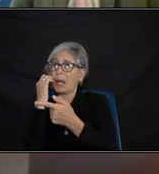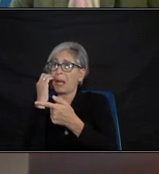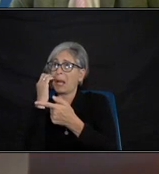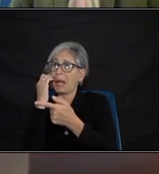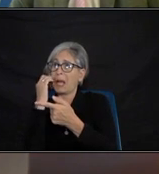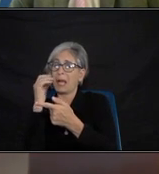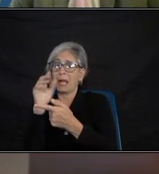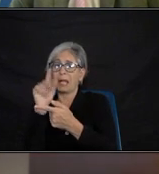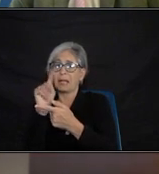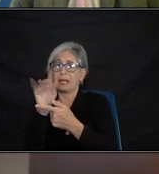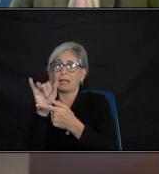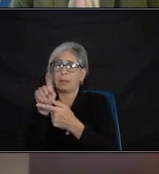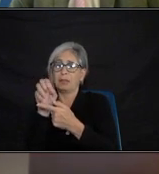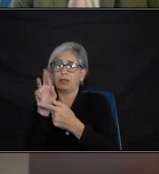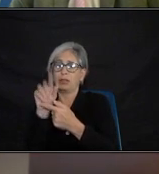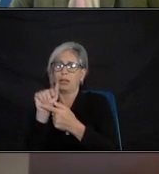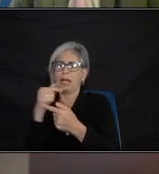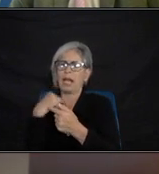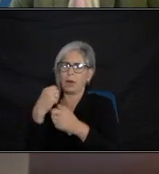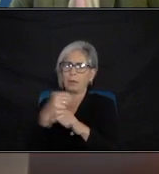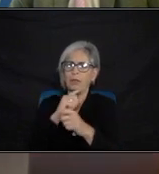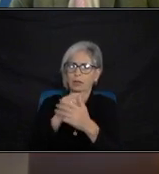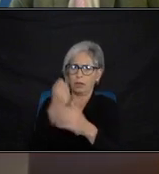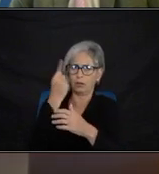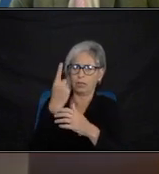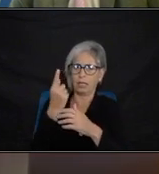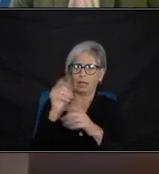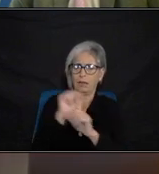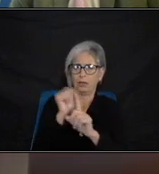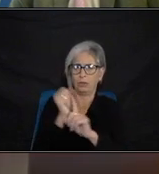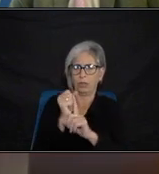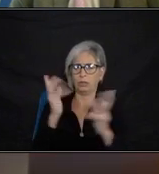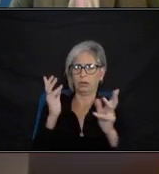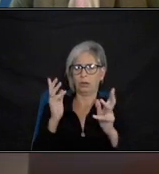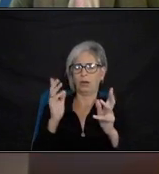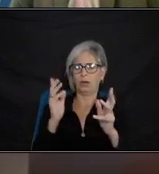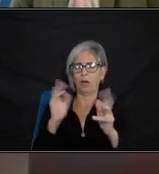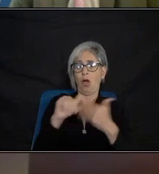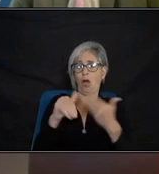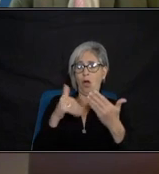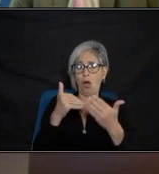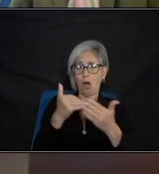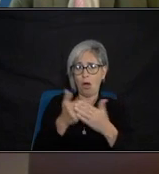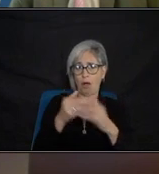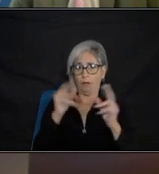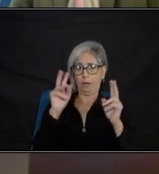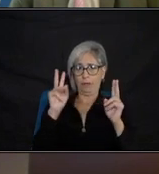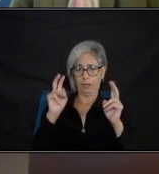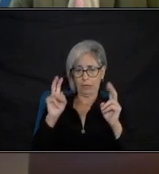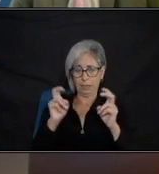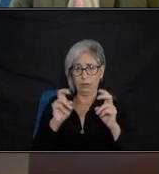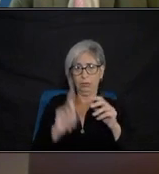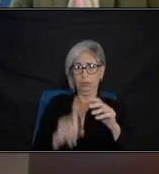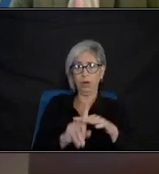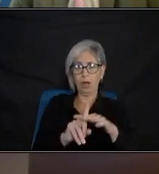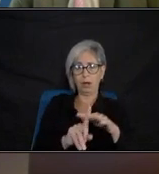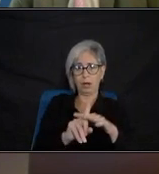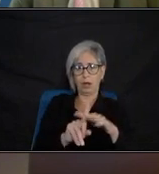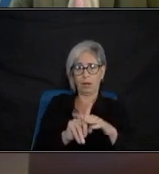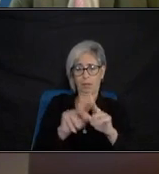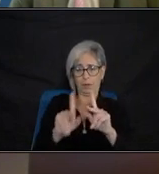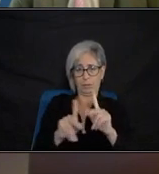I just want to make sure that I understand the situation completely. So in terms of all those issues that were brought up by the residents,